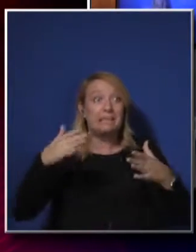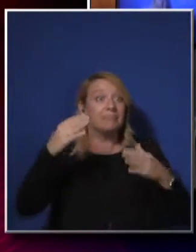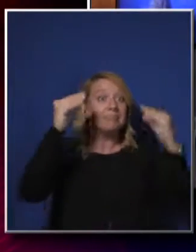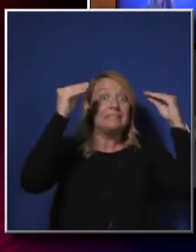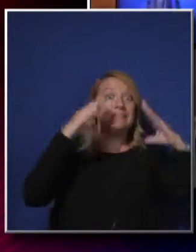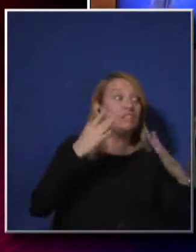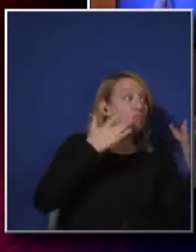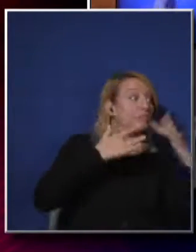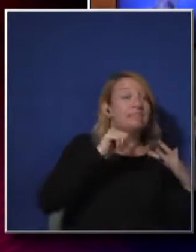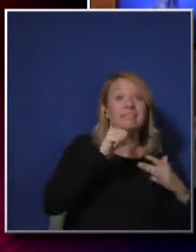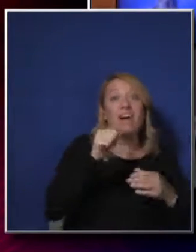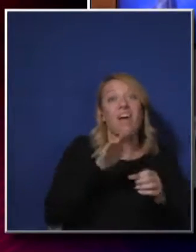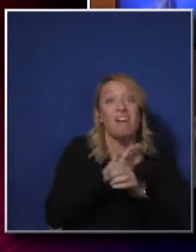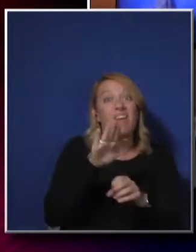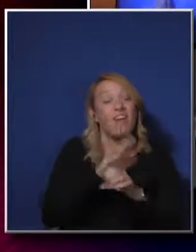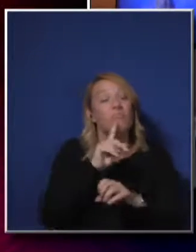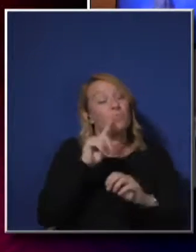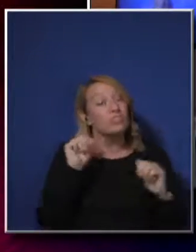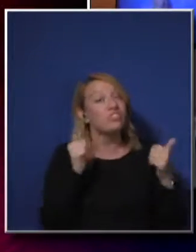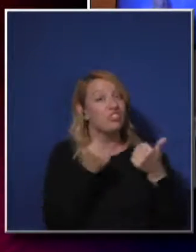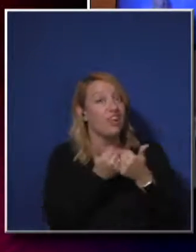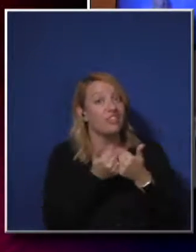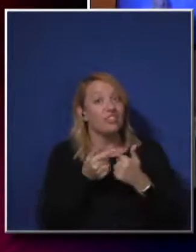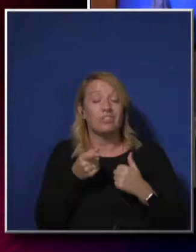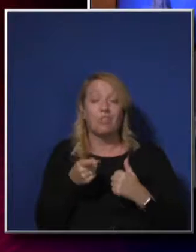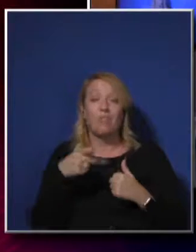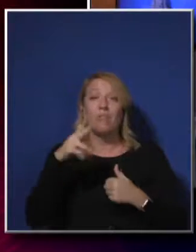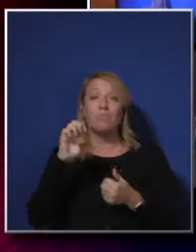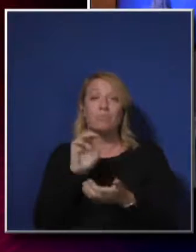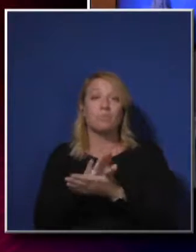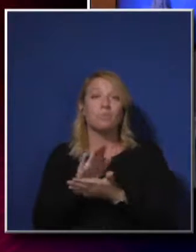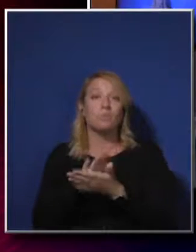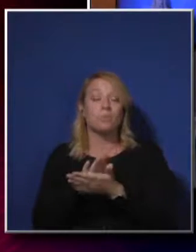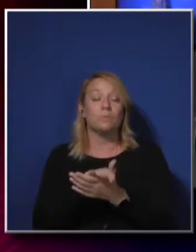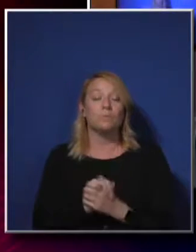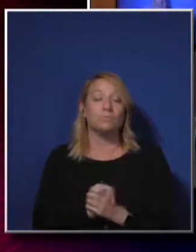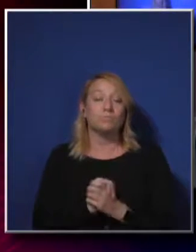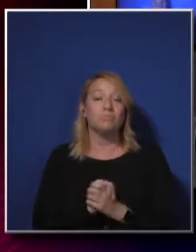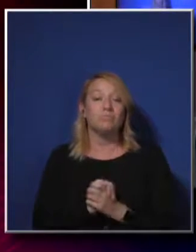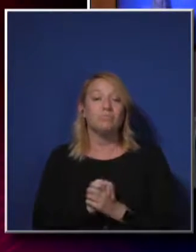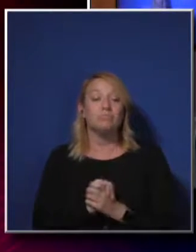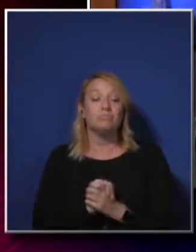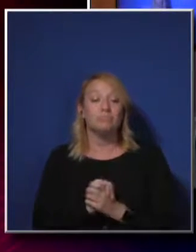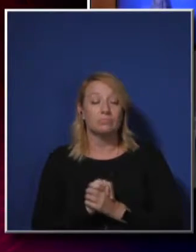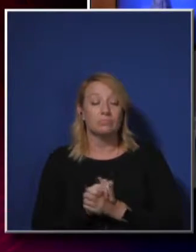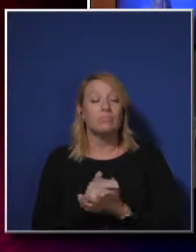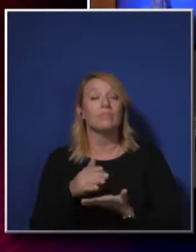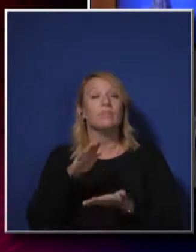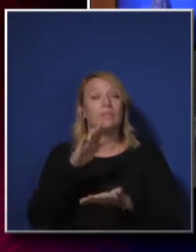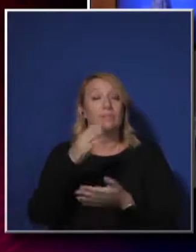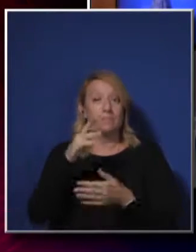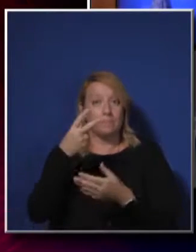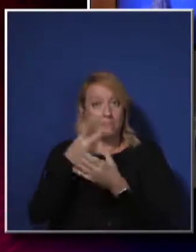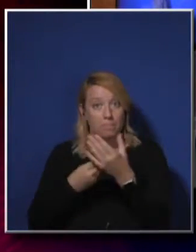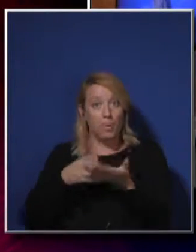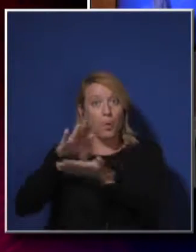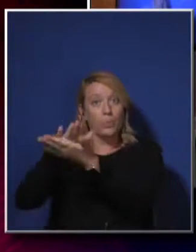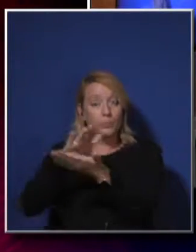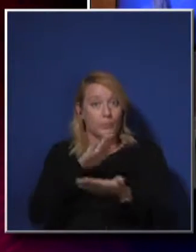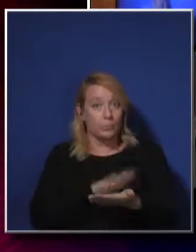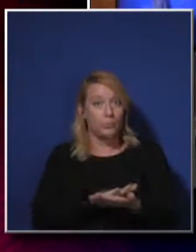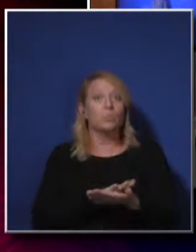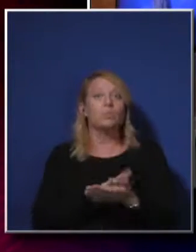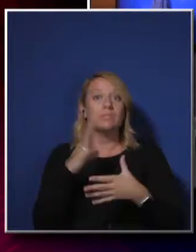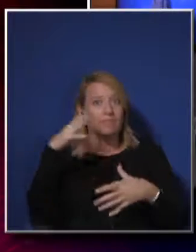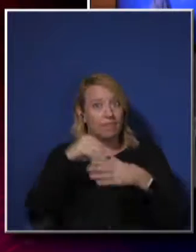the preschools. We have, as you heard, our schools. We are in school improvement, third year